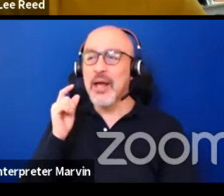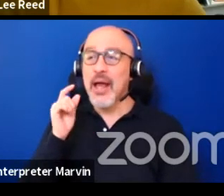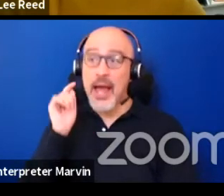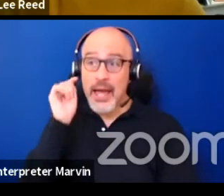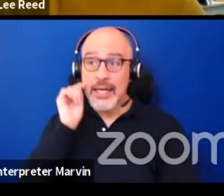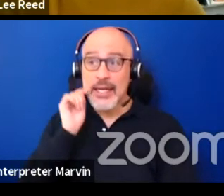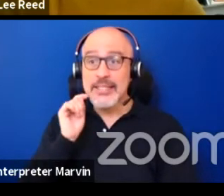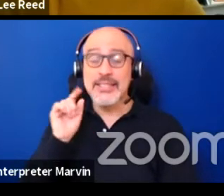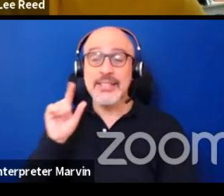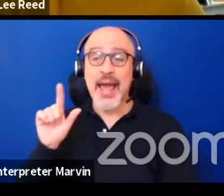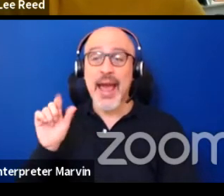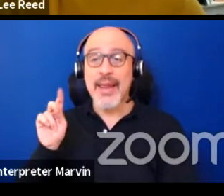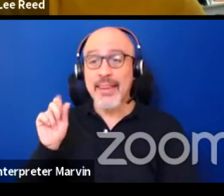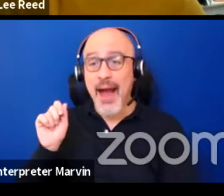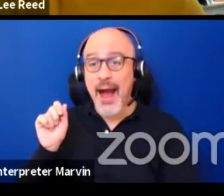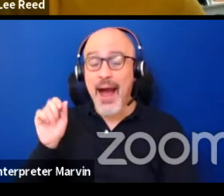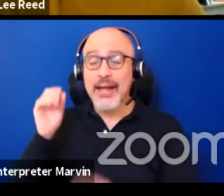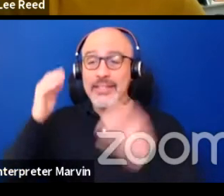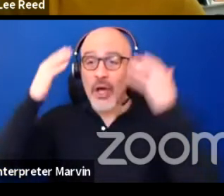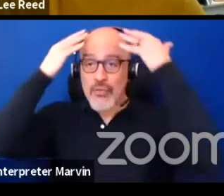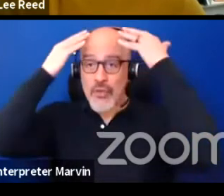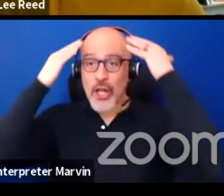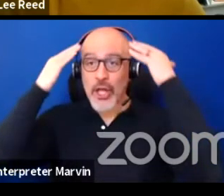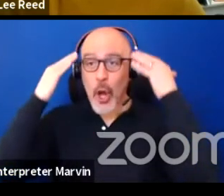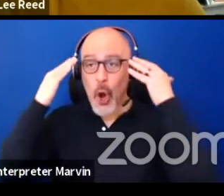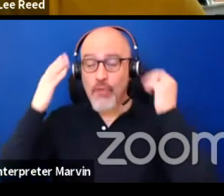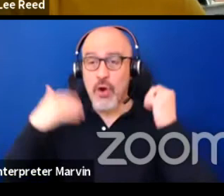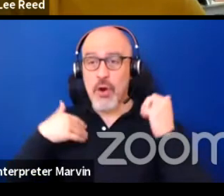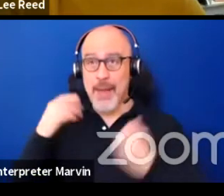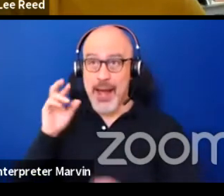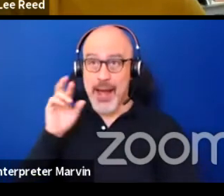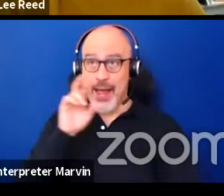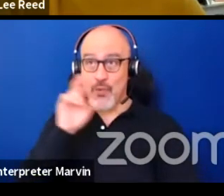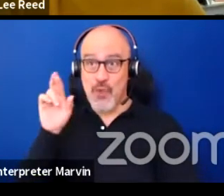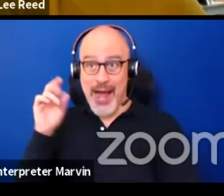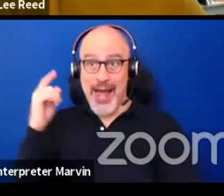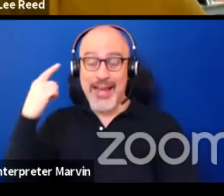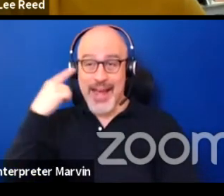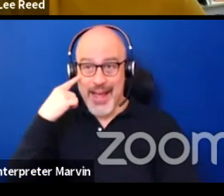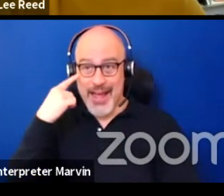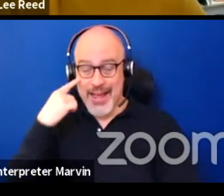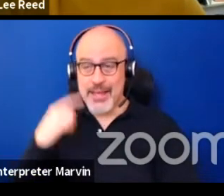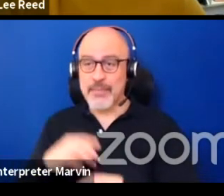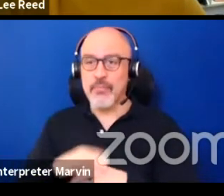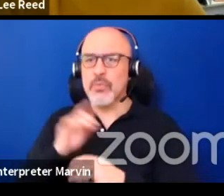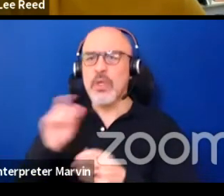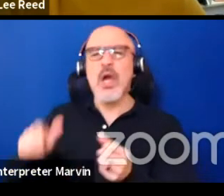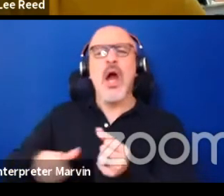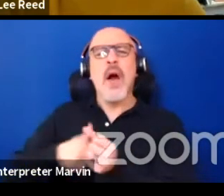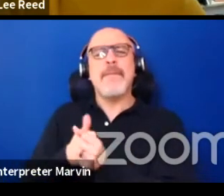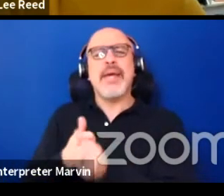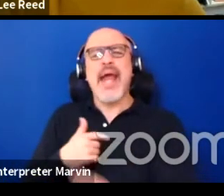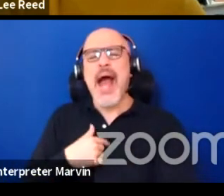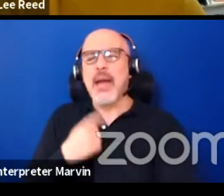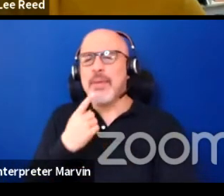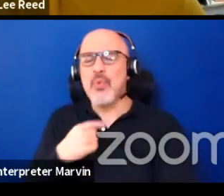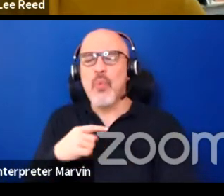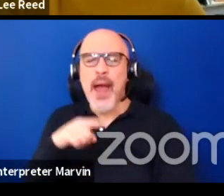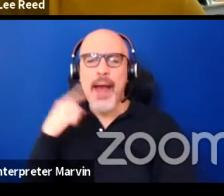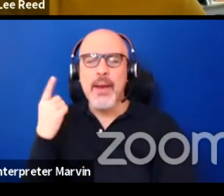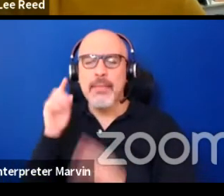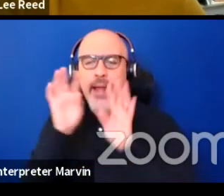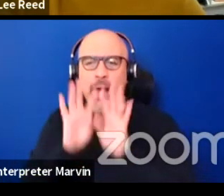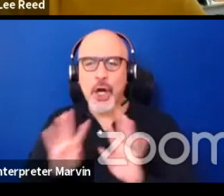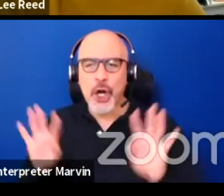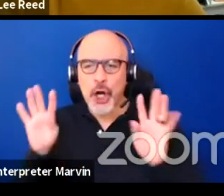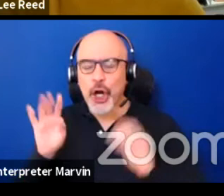locks falling over my right eye. Behind me, I have a red and Black curtain and a